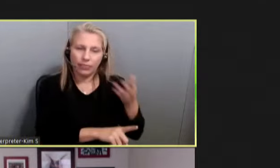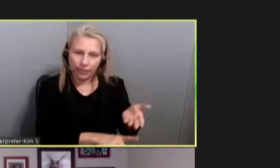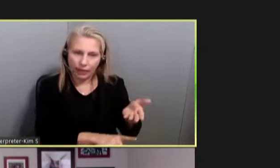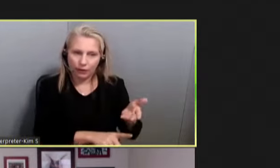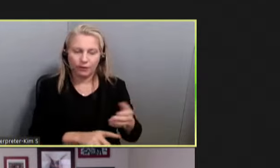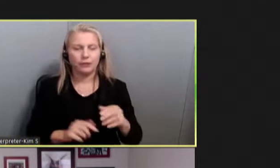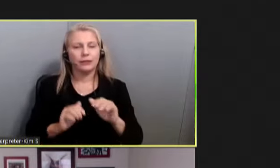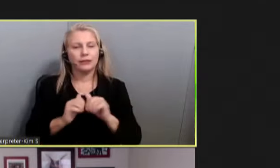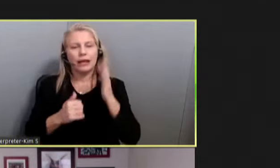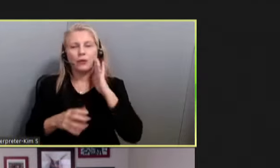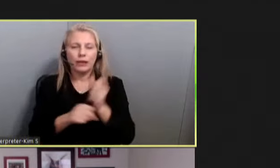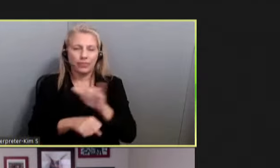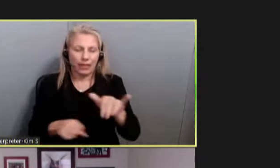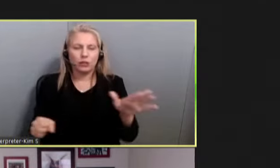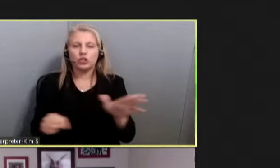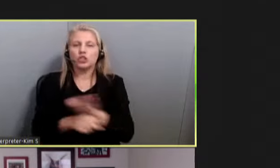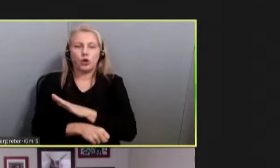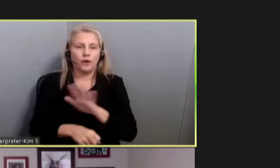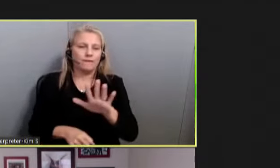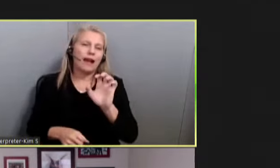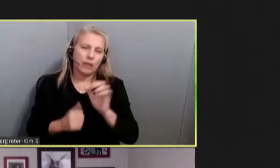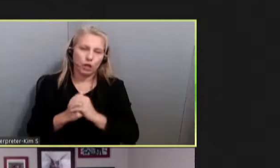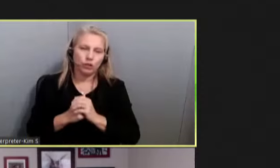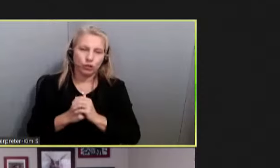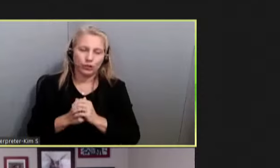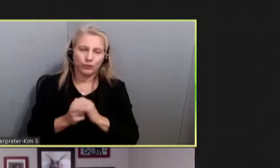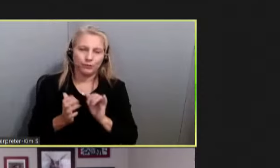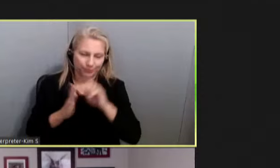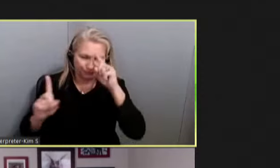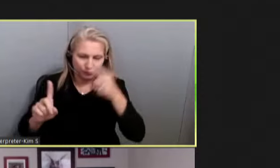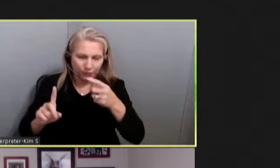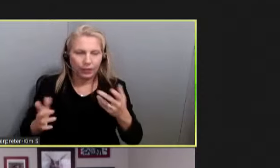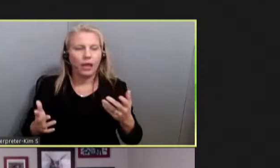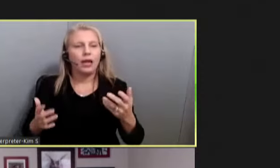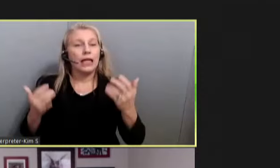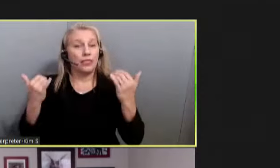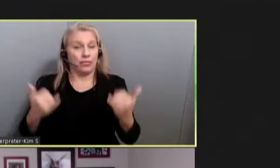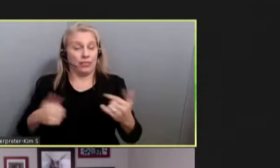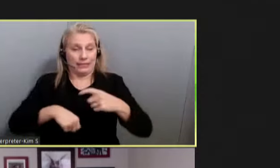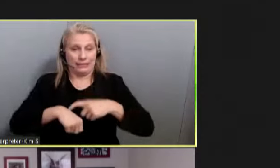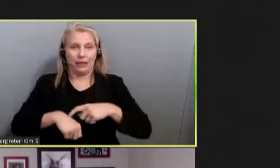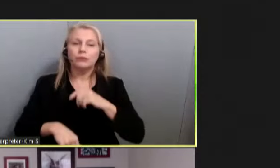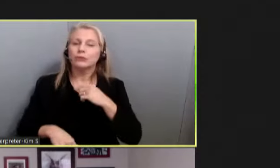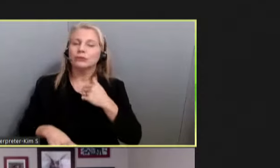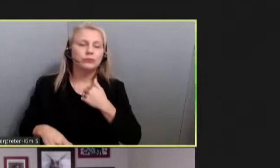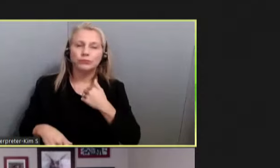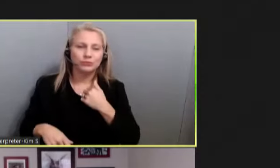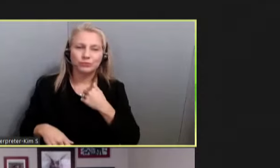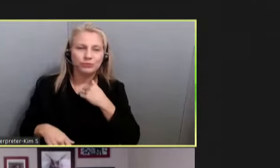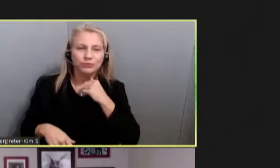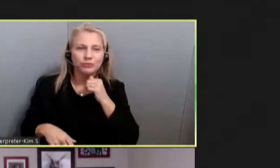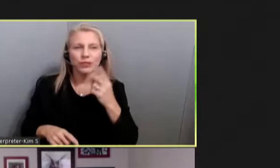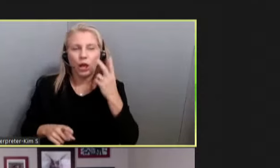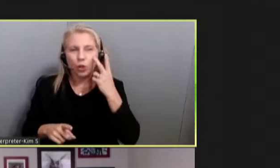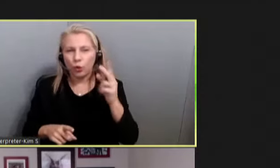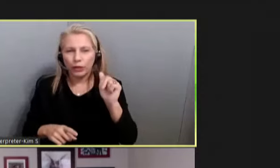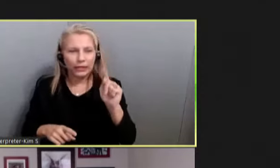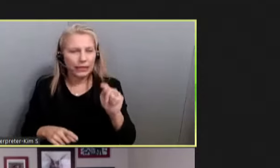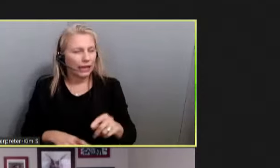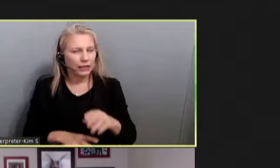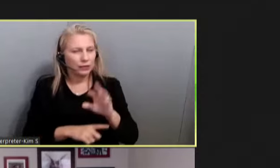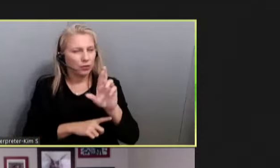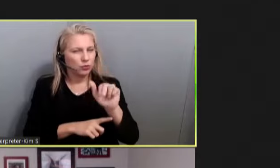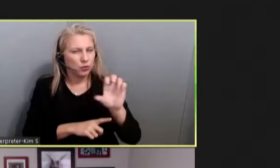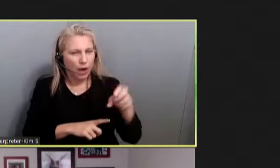that's how we're going to get to that total of 500. We are not at this point looking at the ranch